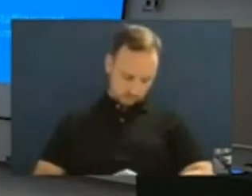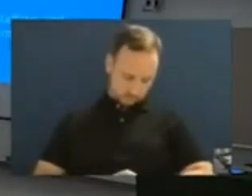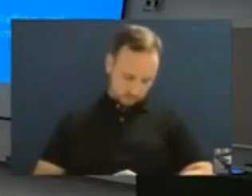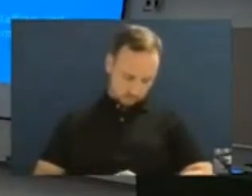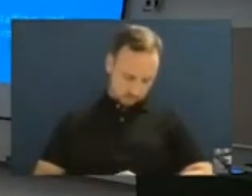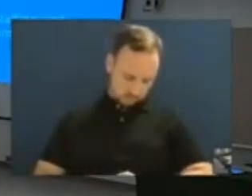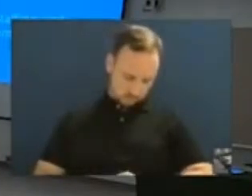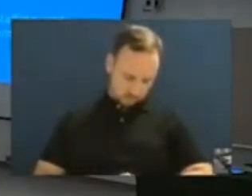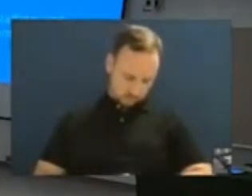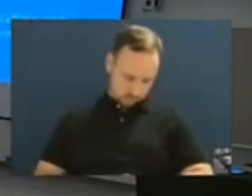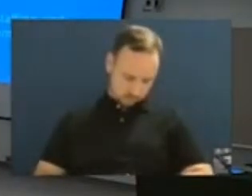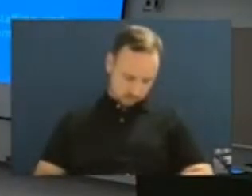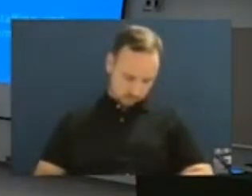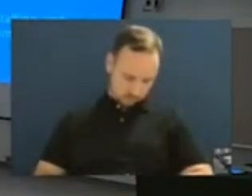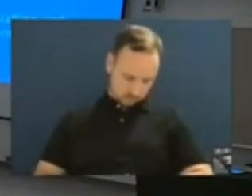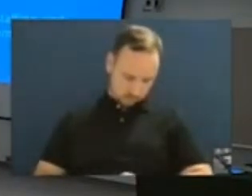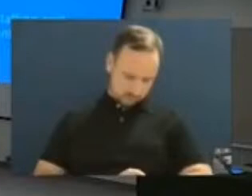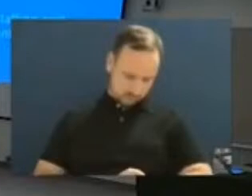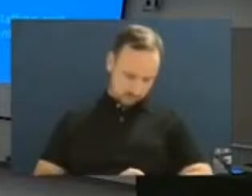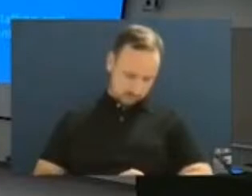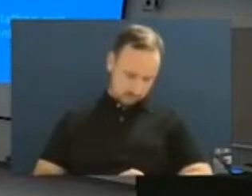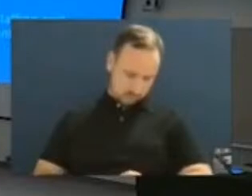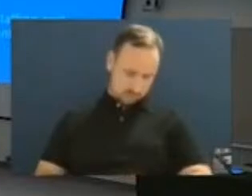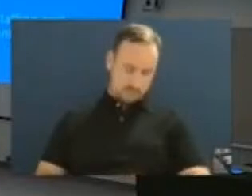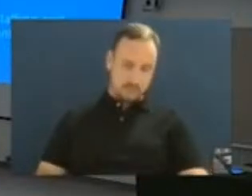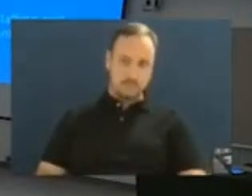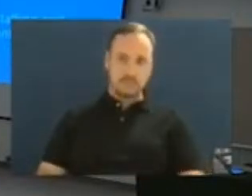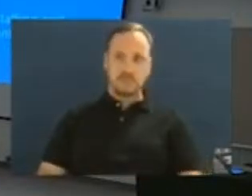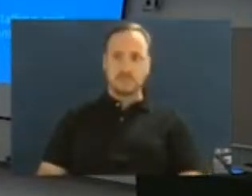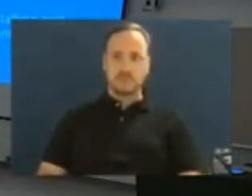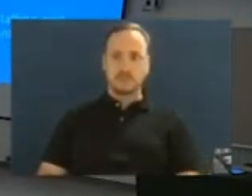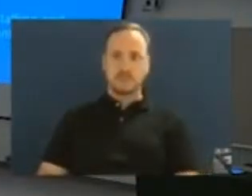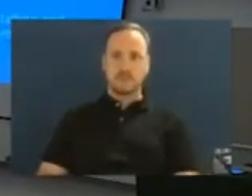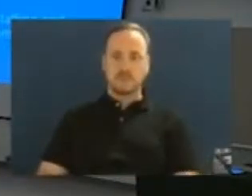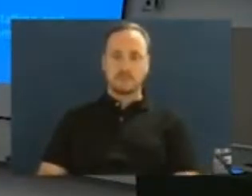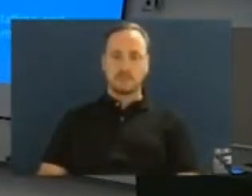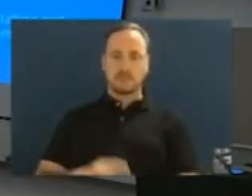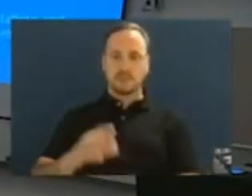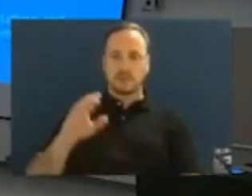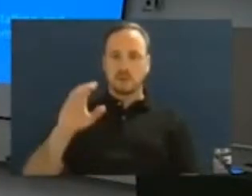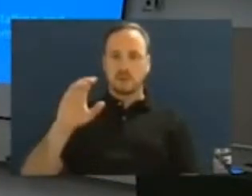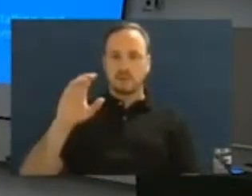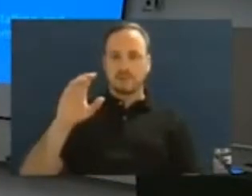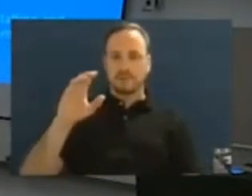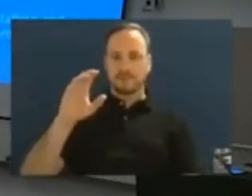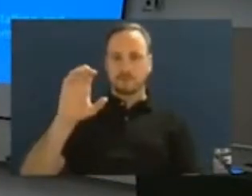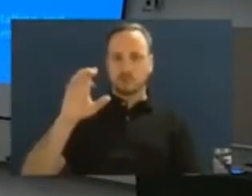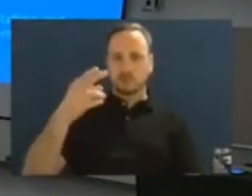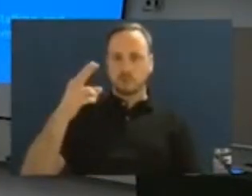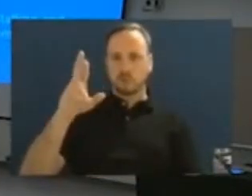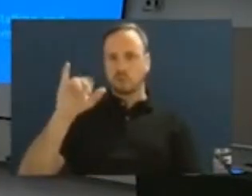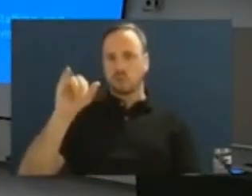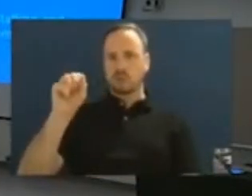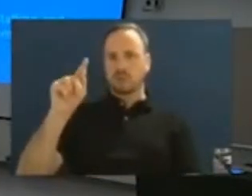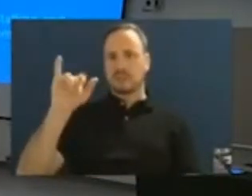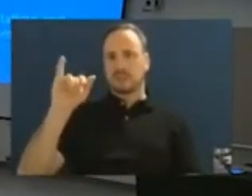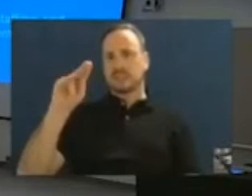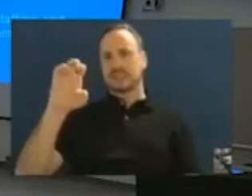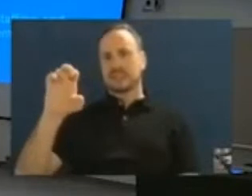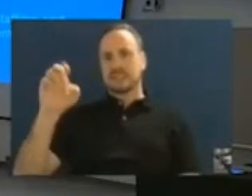Thank you. So we'll have our Chief of HR, Ms. Christine Pajot, come in and speak to us on this. Thank you.